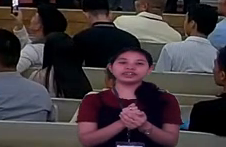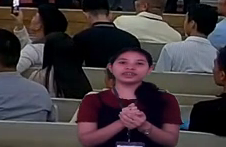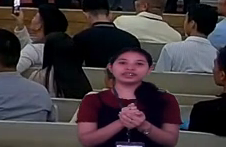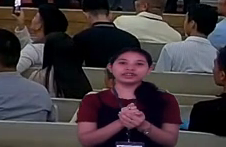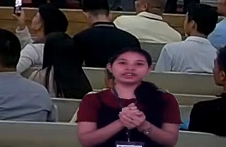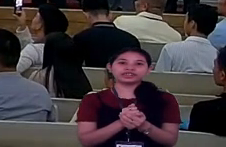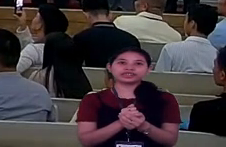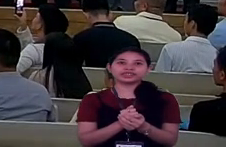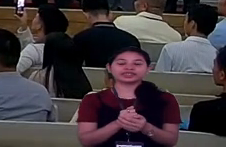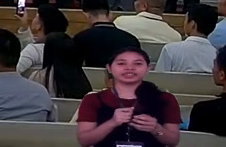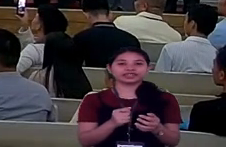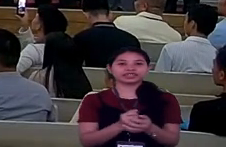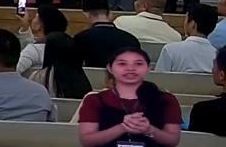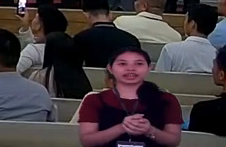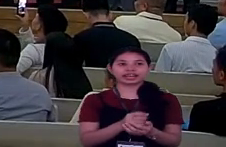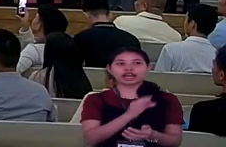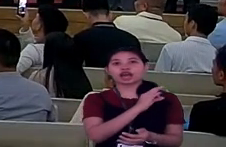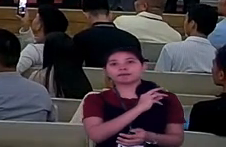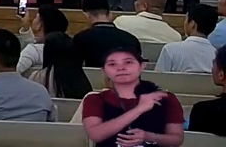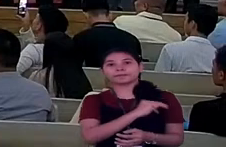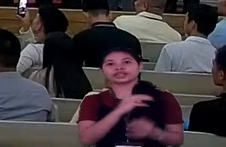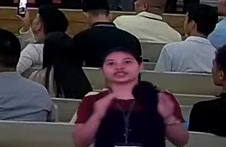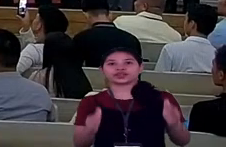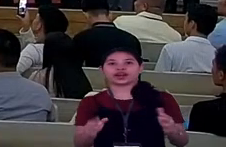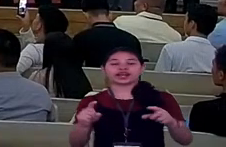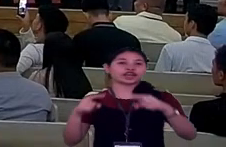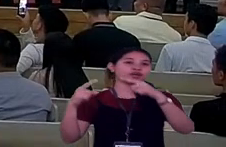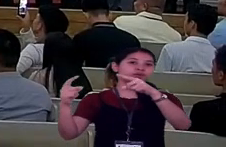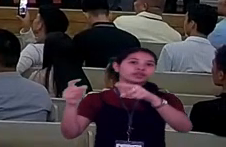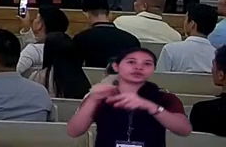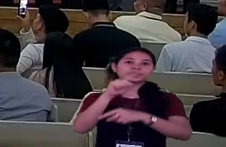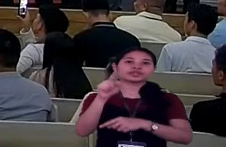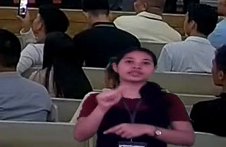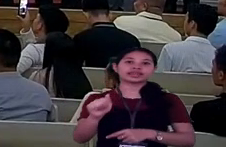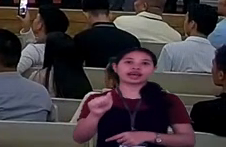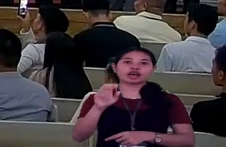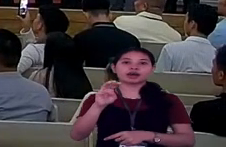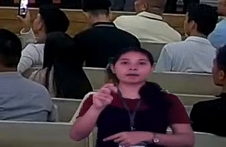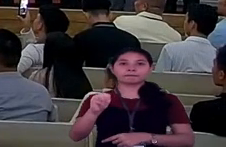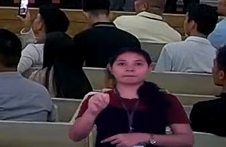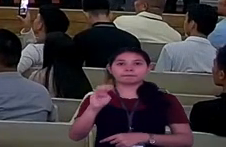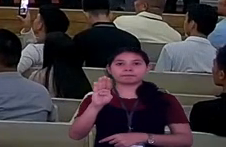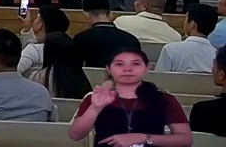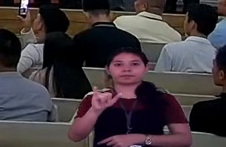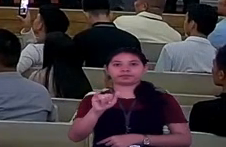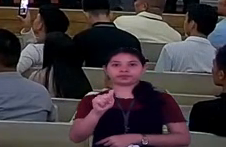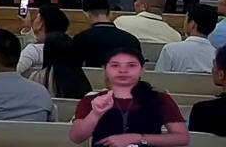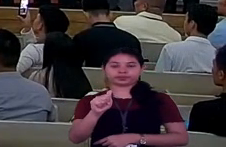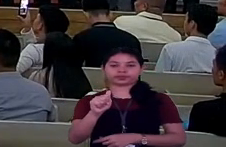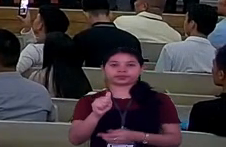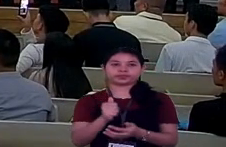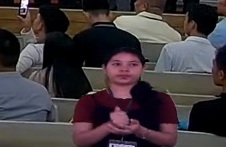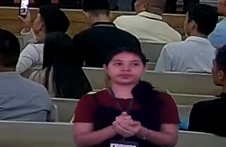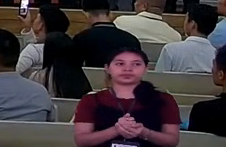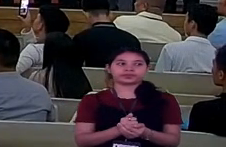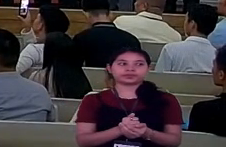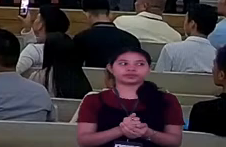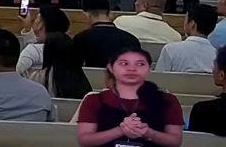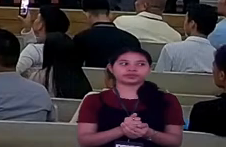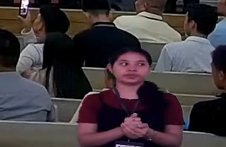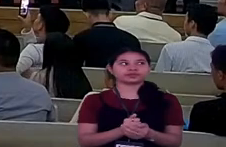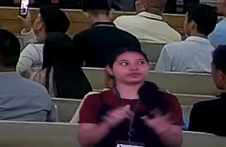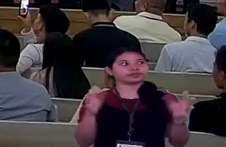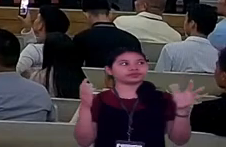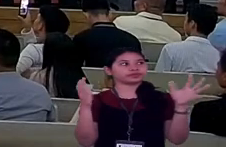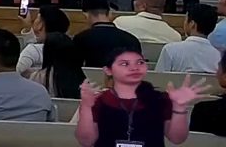the country of Zambia. My sending church is Bible Baptist Katipunan Church under the leadership of Pastor Kent and Dr. Emeritus. Thank